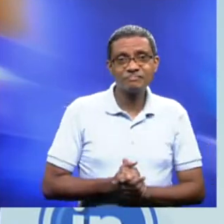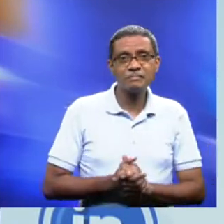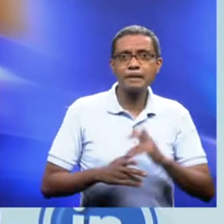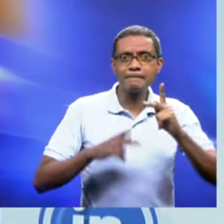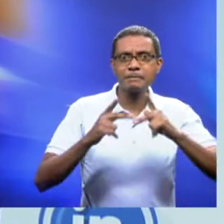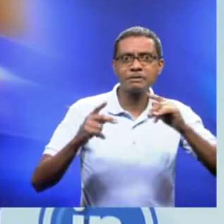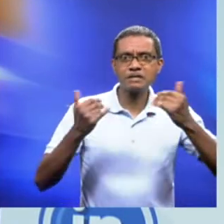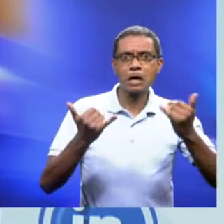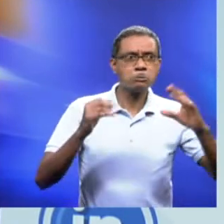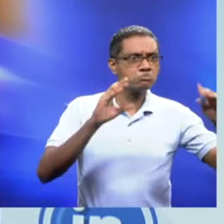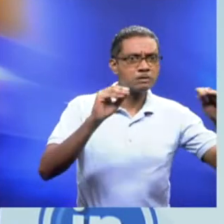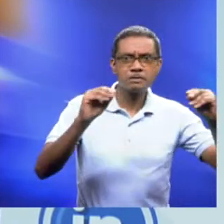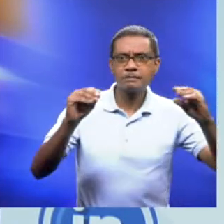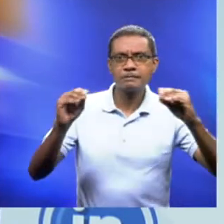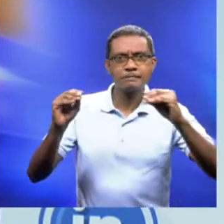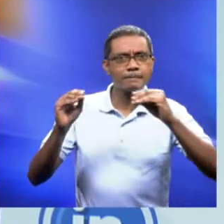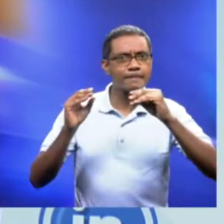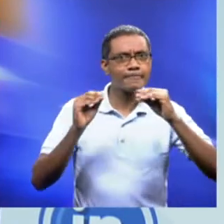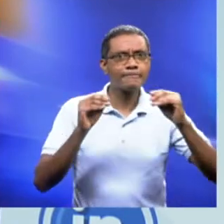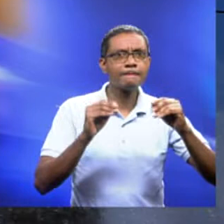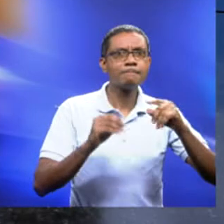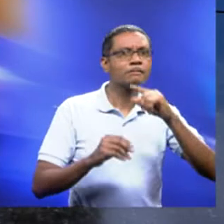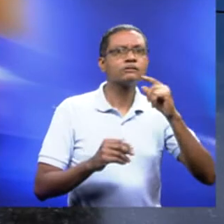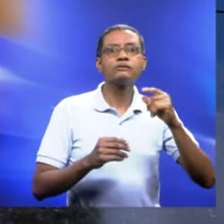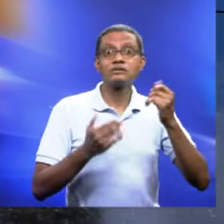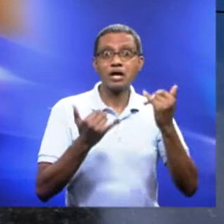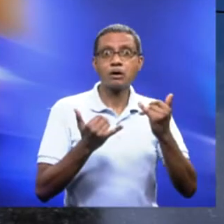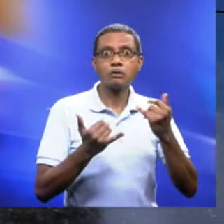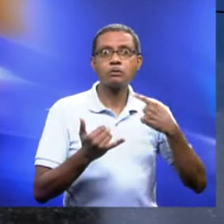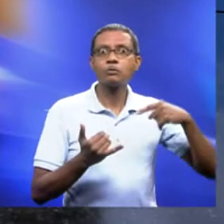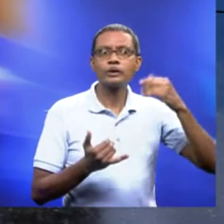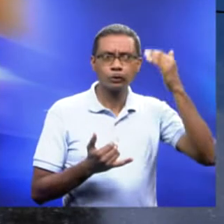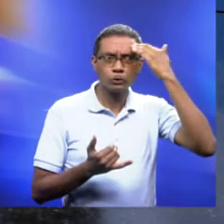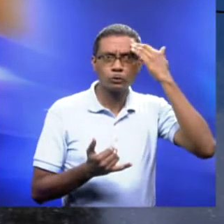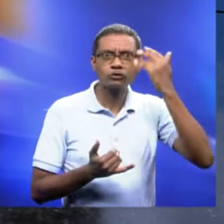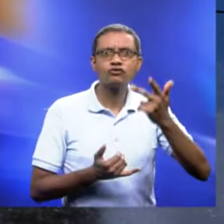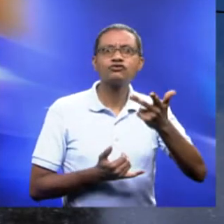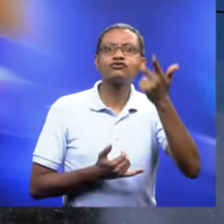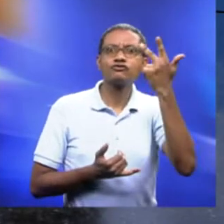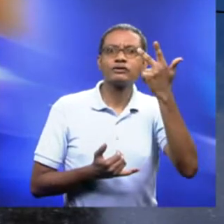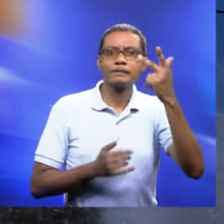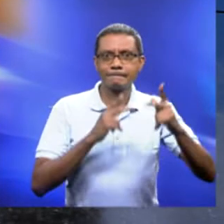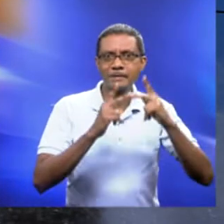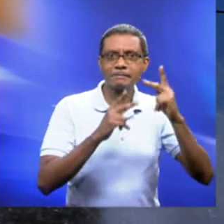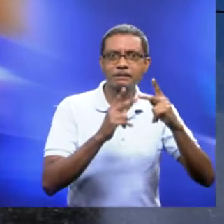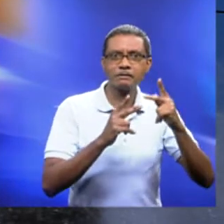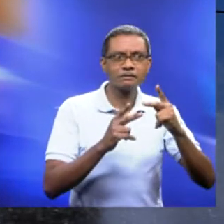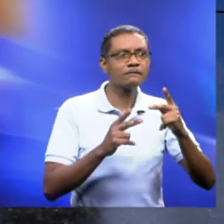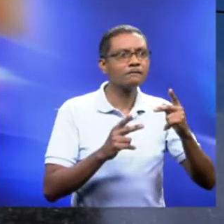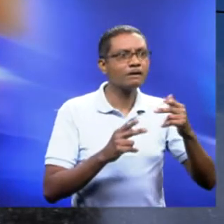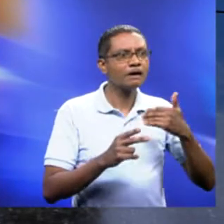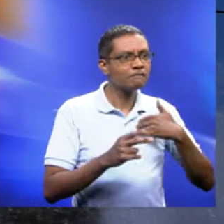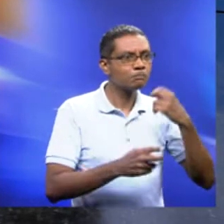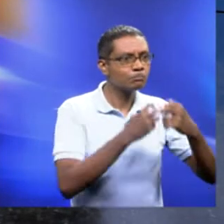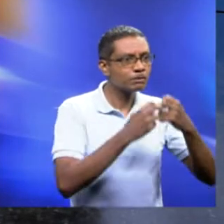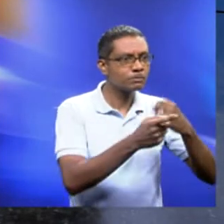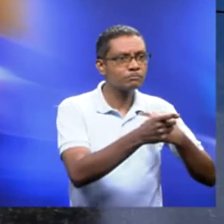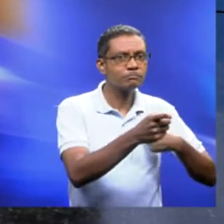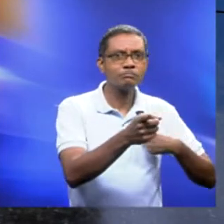But right now, we have 3 reports that have come in so far within this COVID period. And they came in